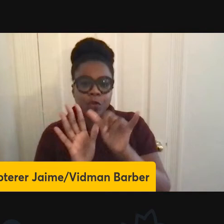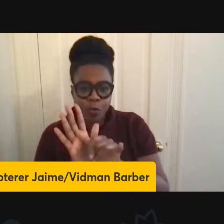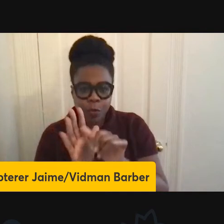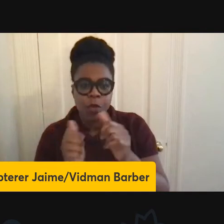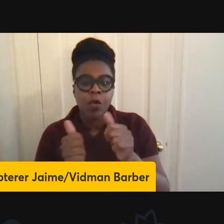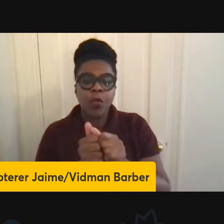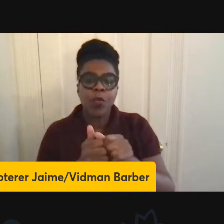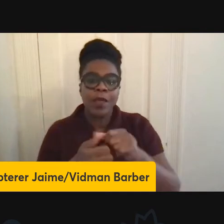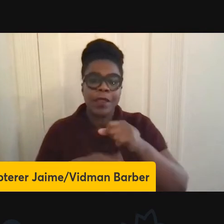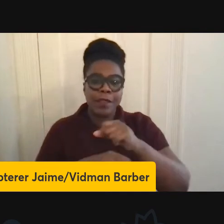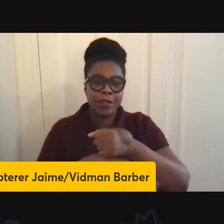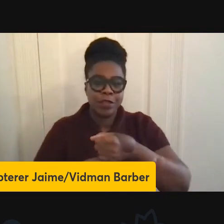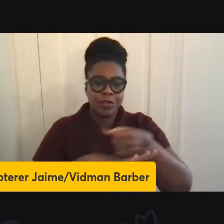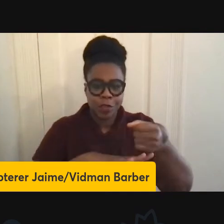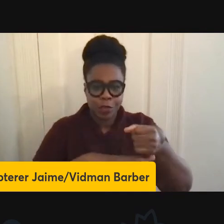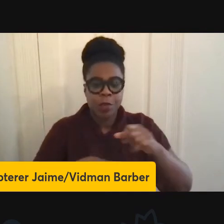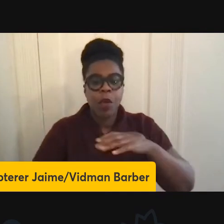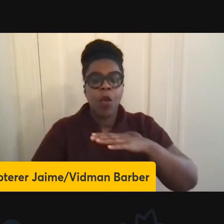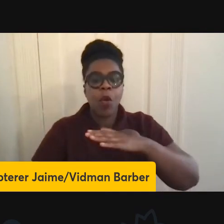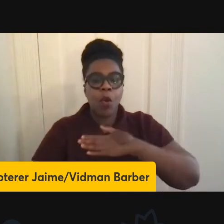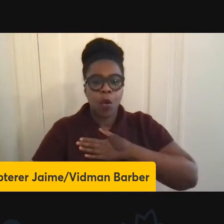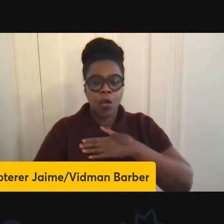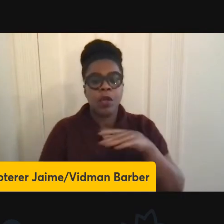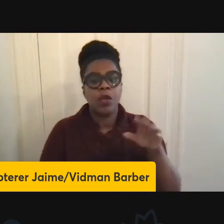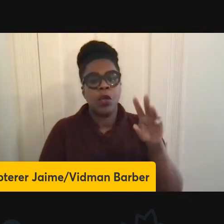be made available on our website,